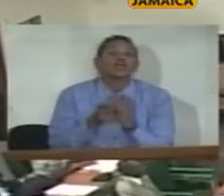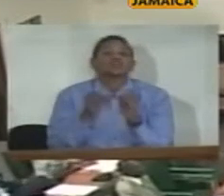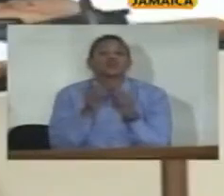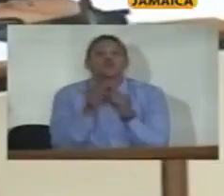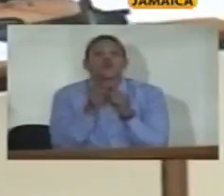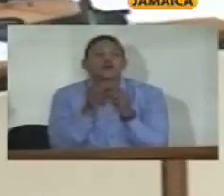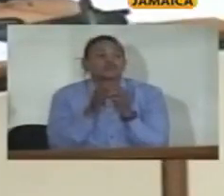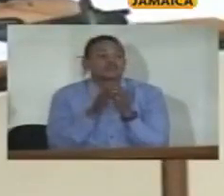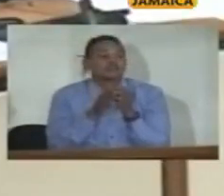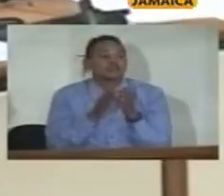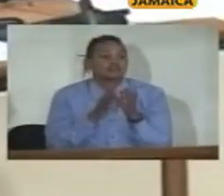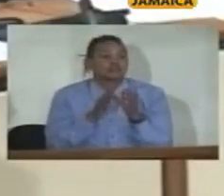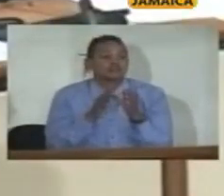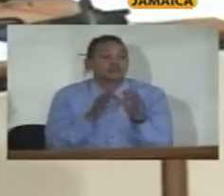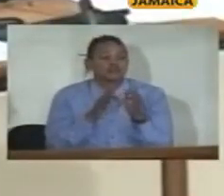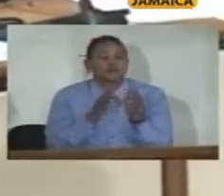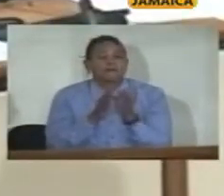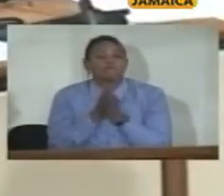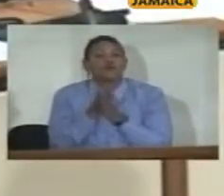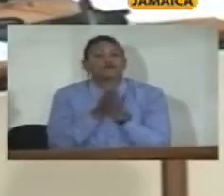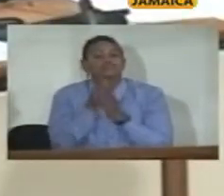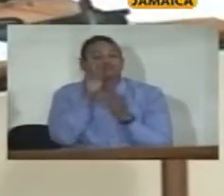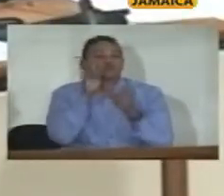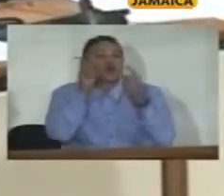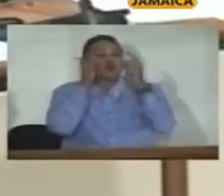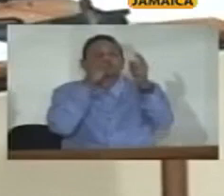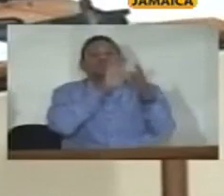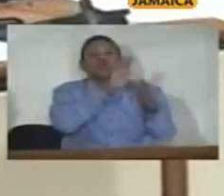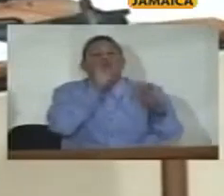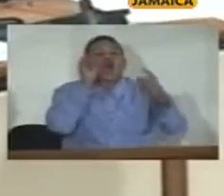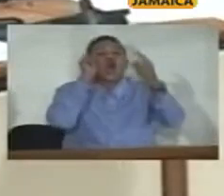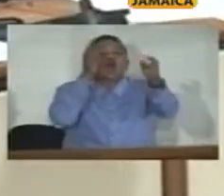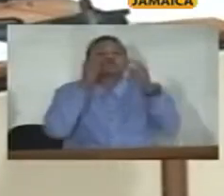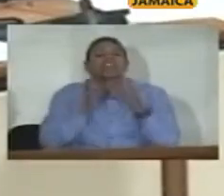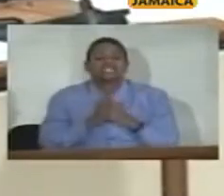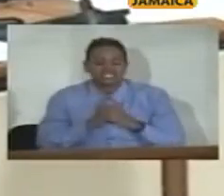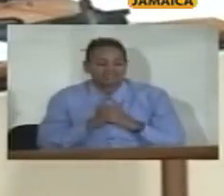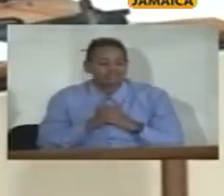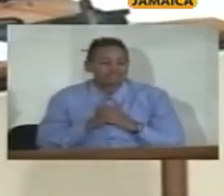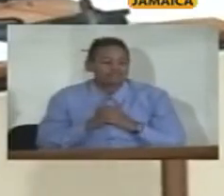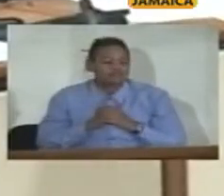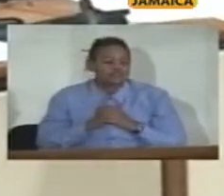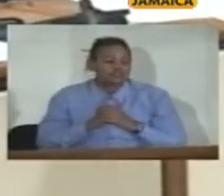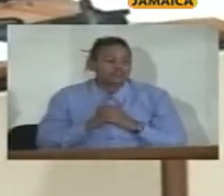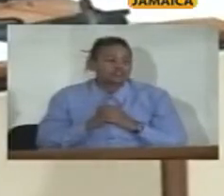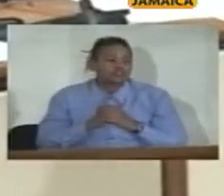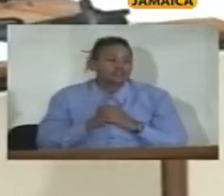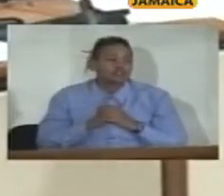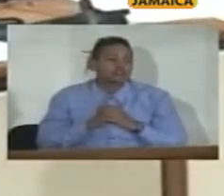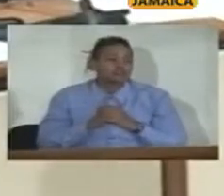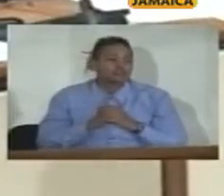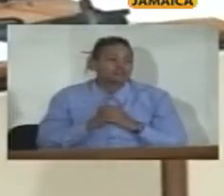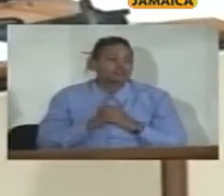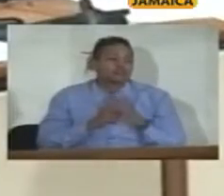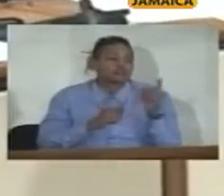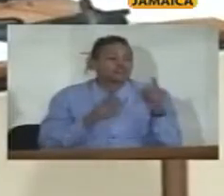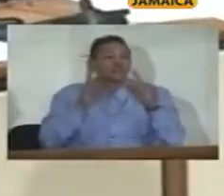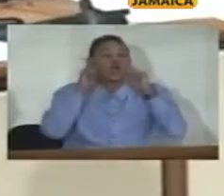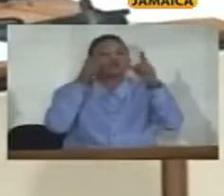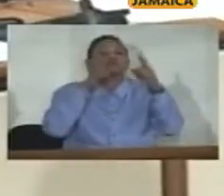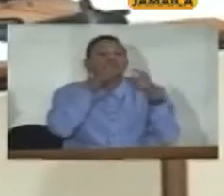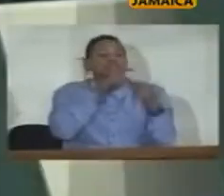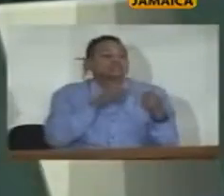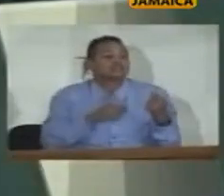Withdraw. Your objective But you have to is to support,